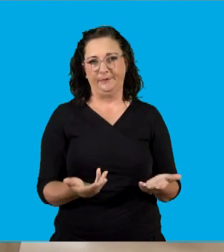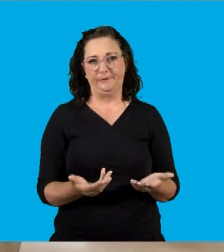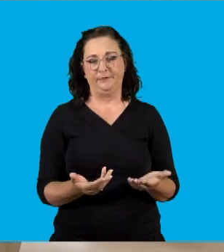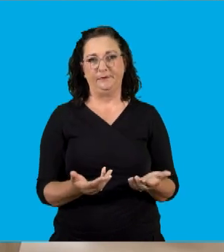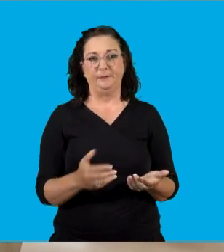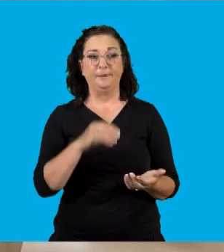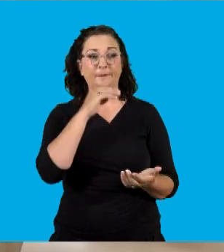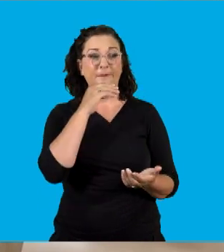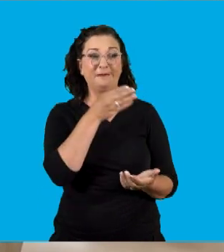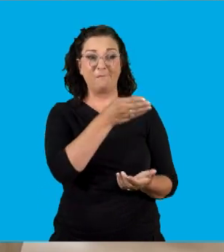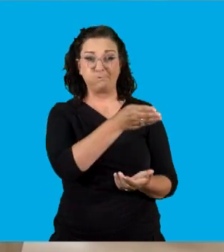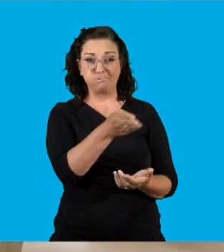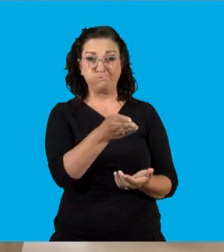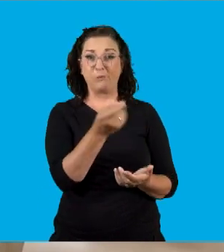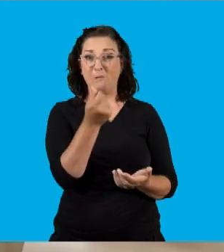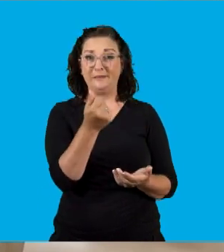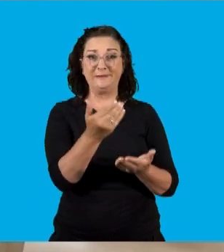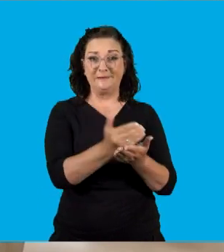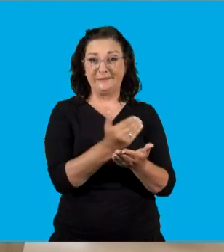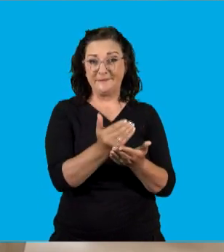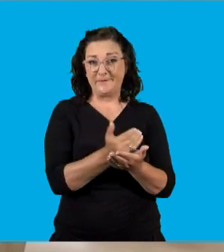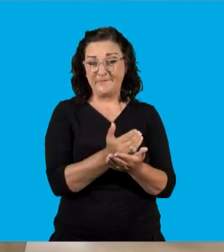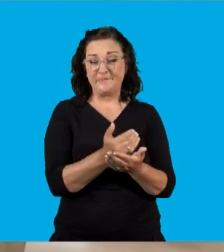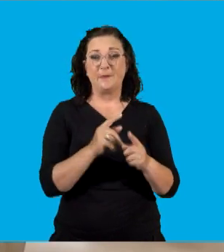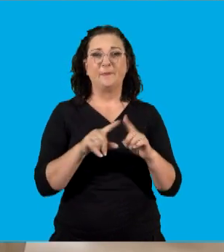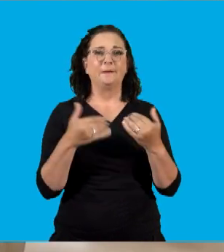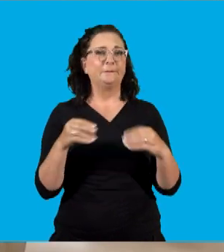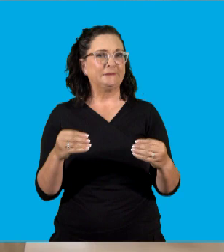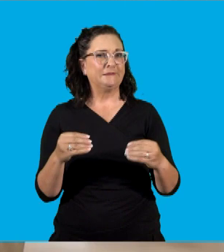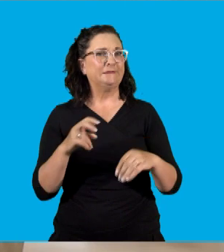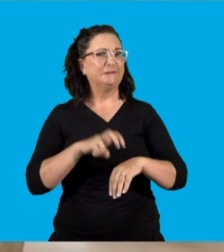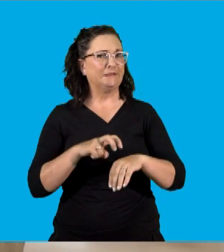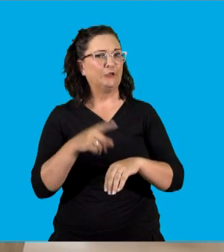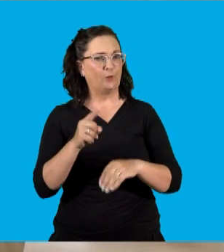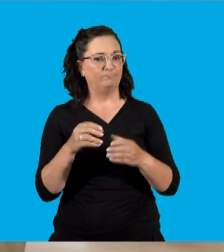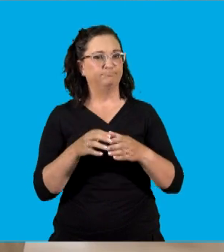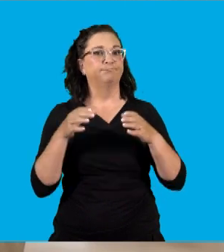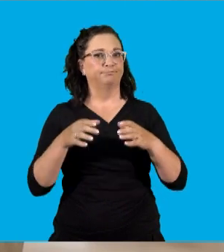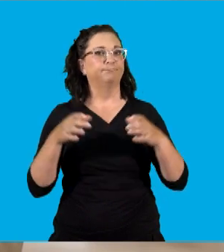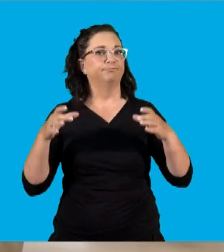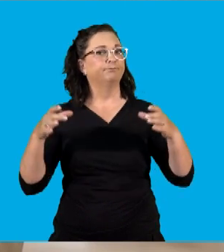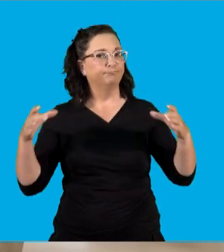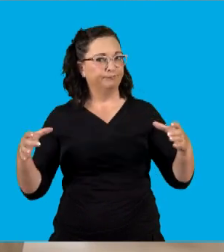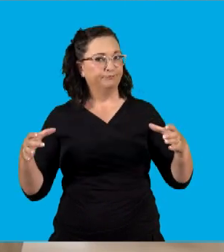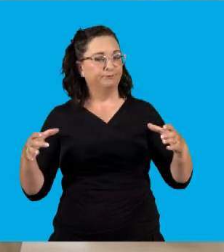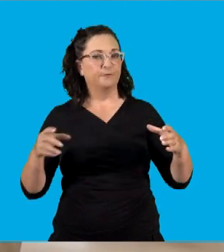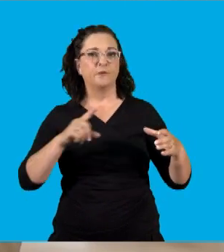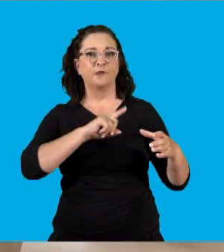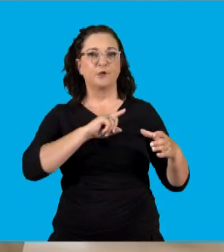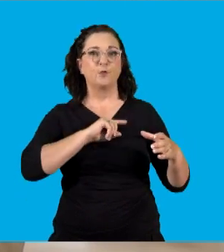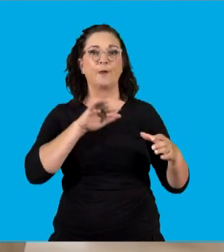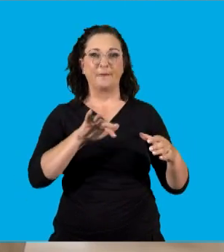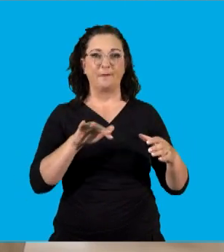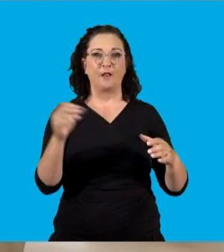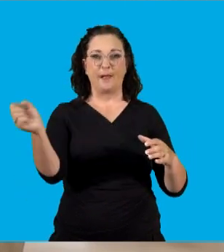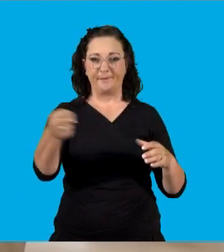Instead of saving the money or the profit that has been made by the business to expand and be able to employ people